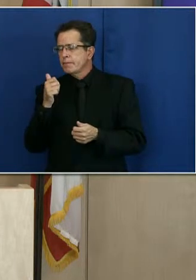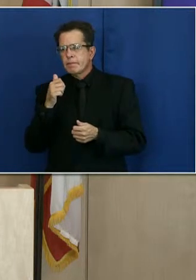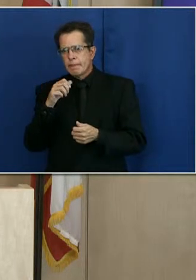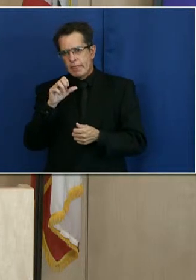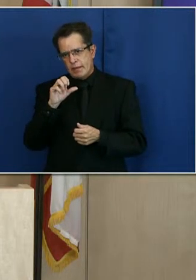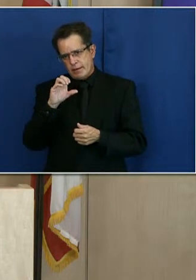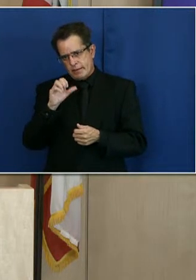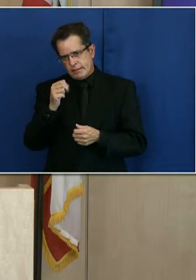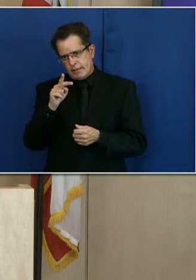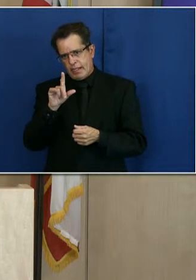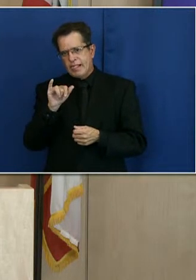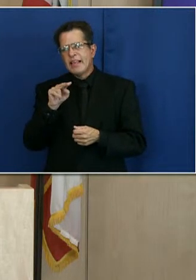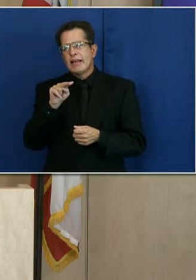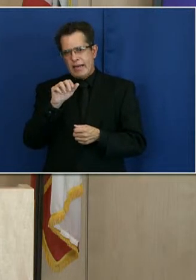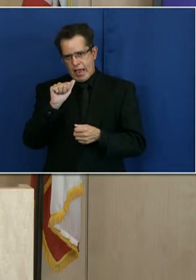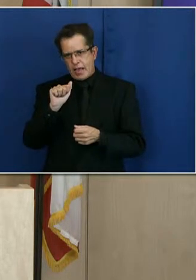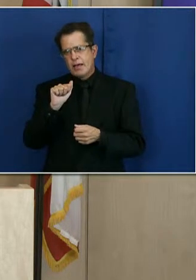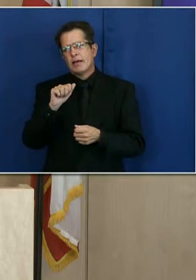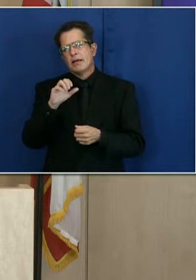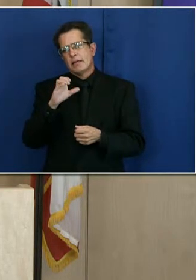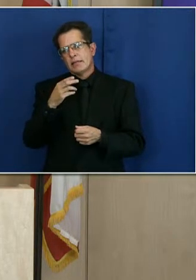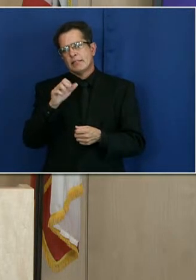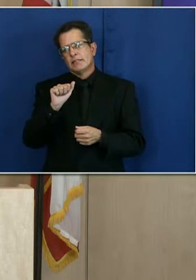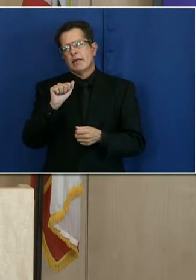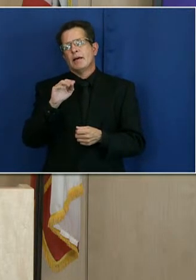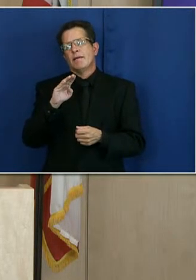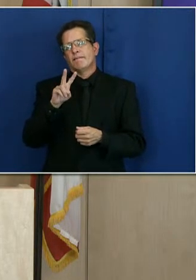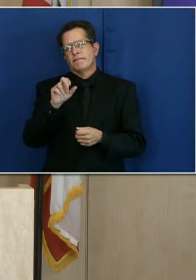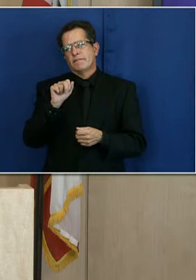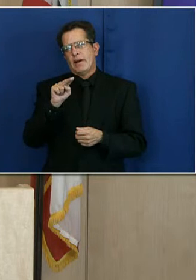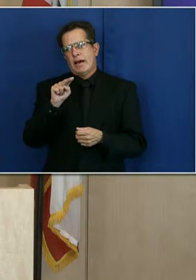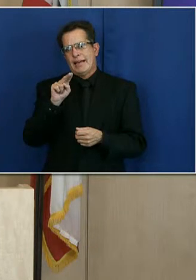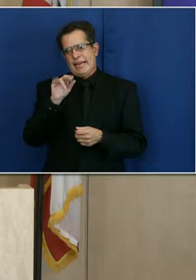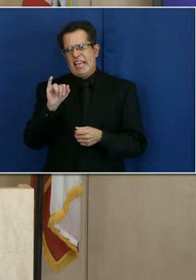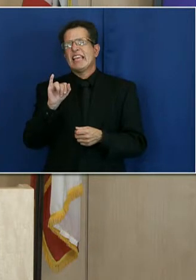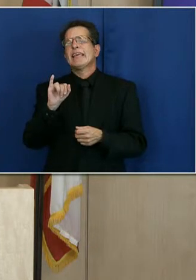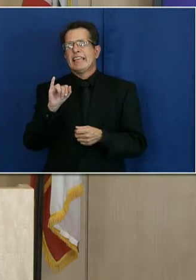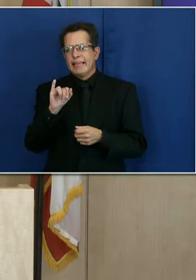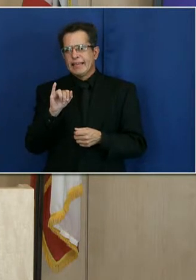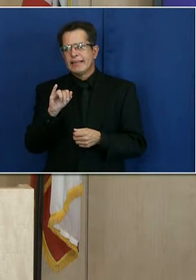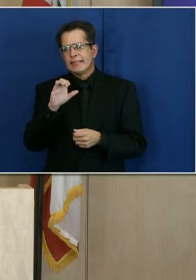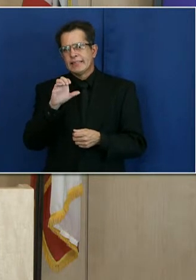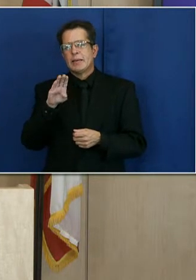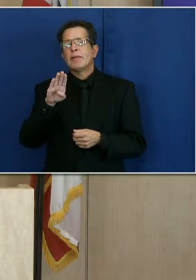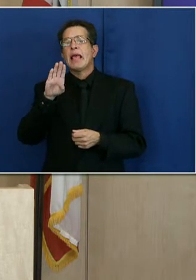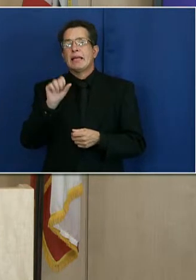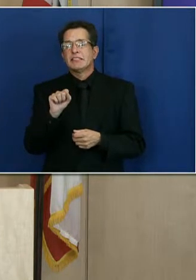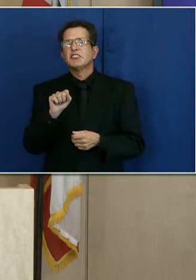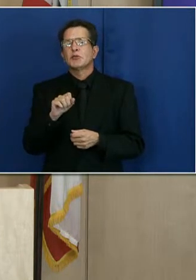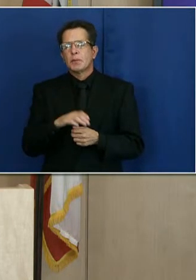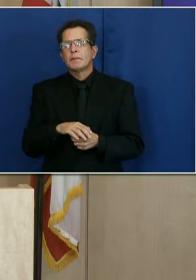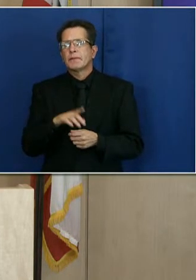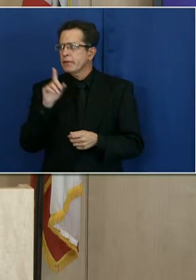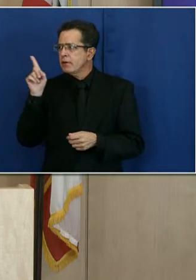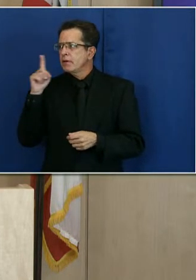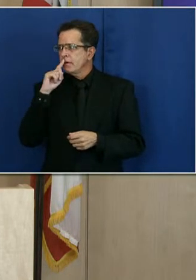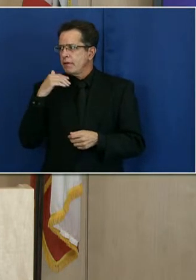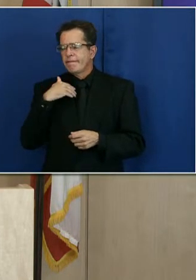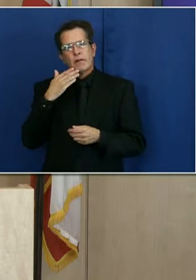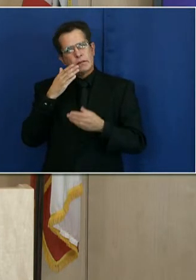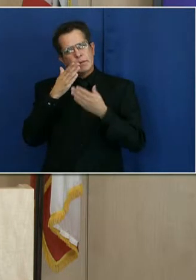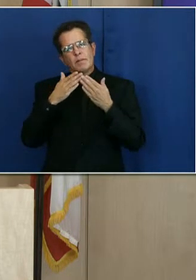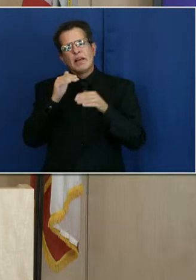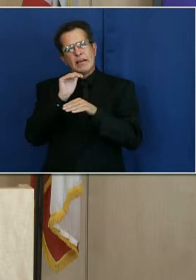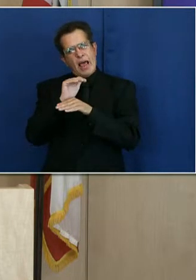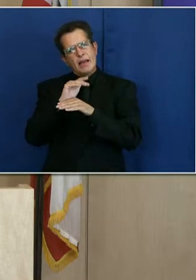Shalina Shadlani with KPBS. It's evident that there are outbreaks at many businesses, including nightlife hotspots, but the county